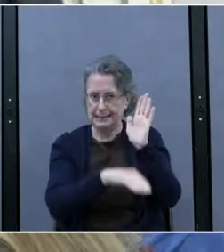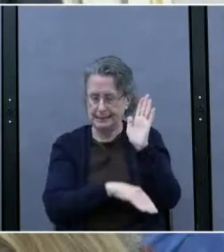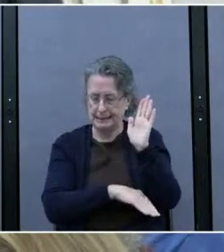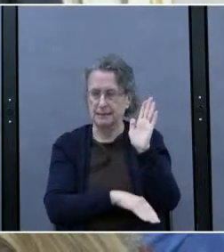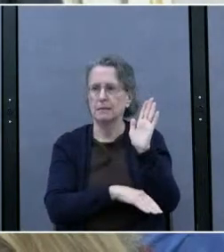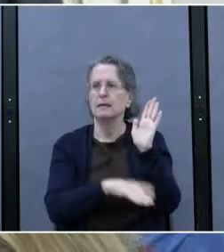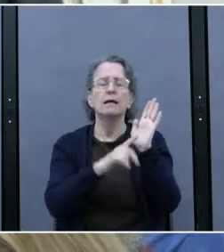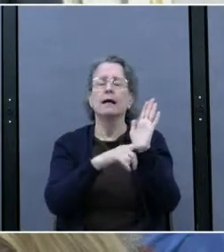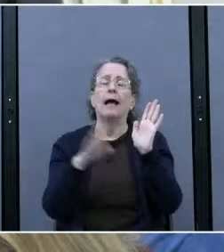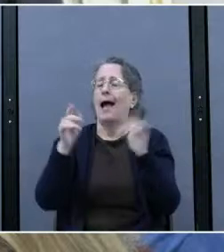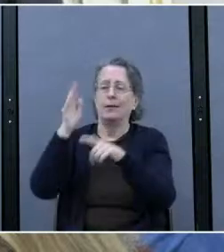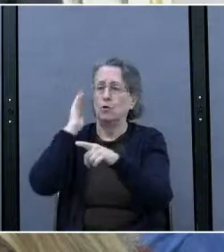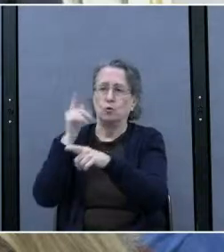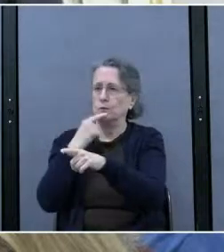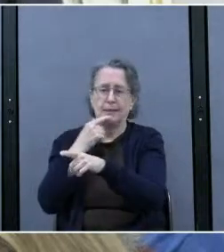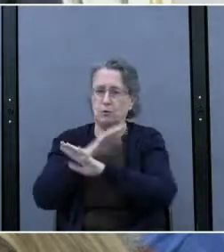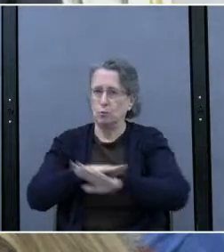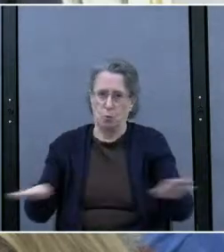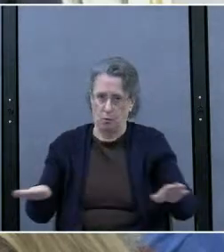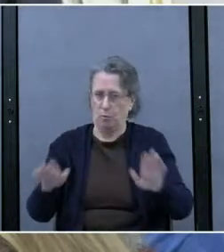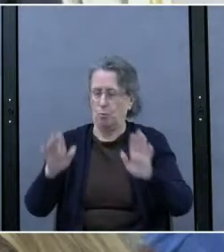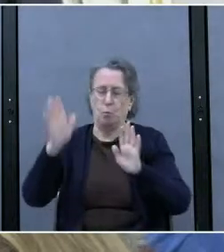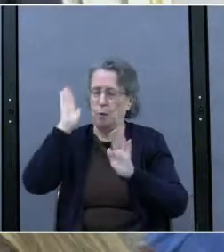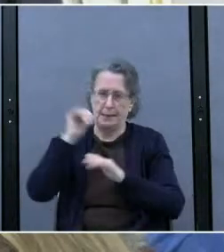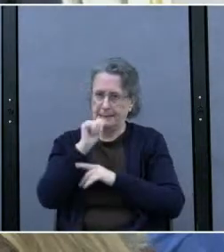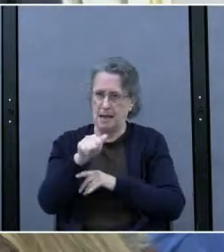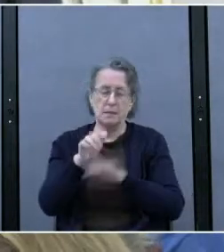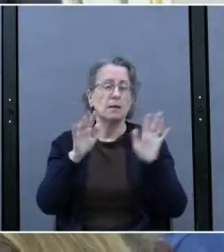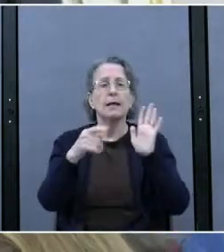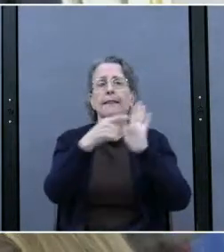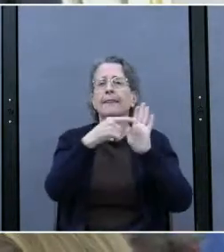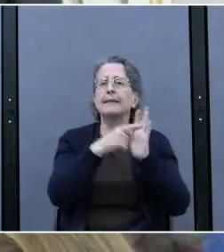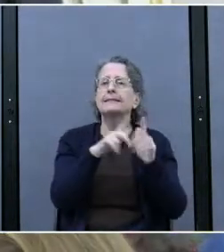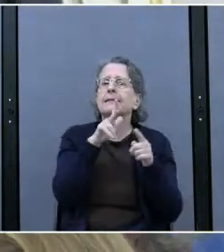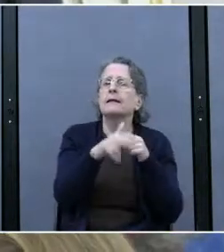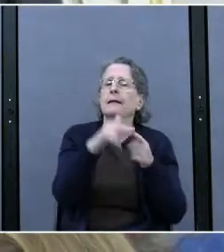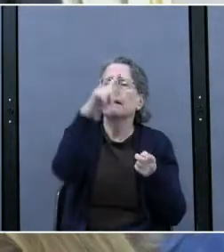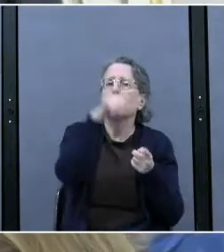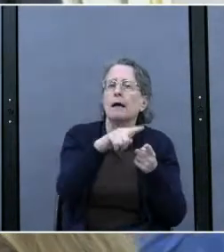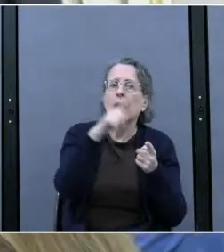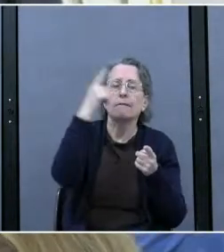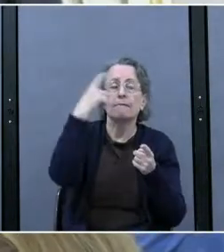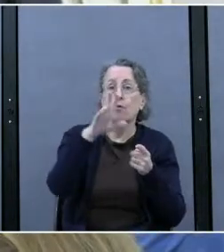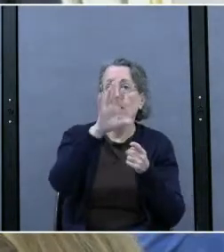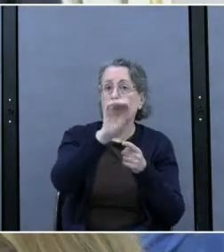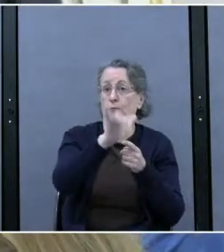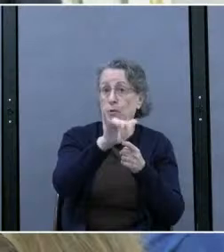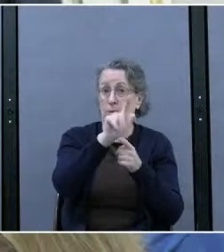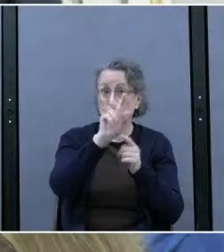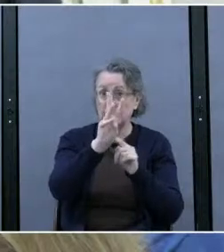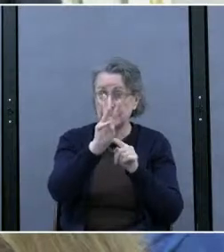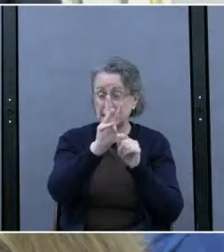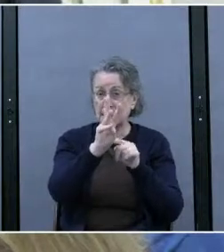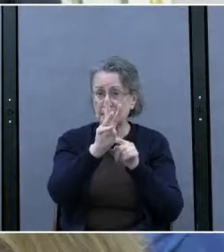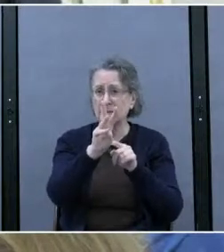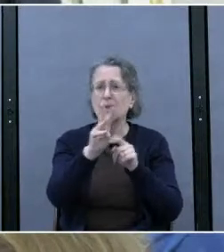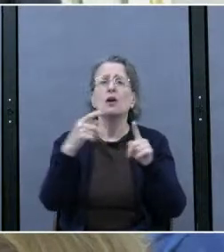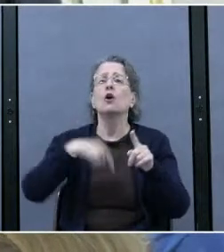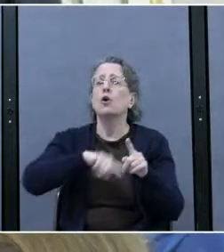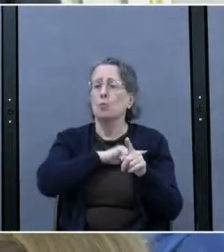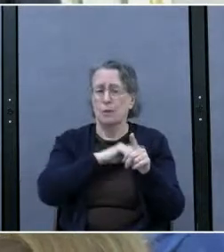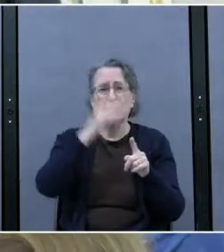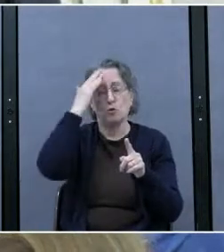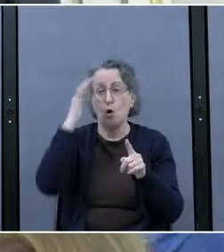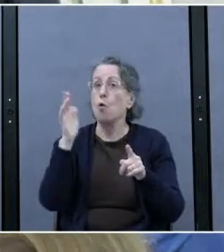talked about, you're not going to do it, but to say this is a cut for or reduction for FY26. We know it's coming back